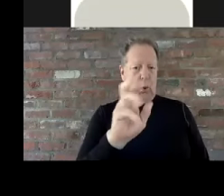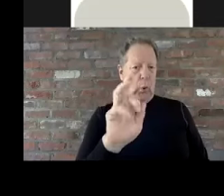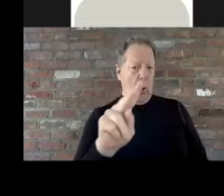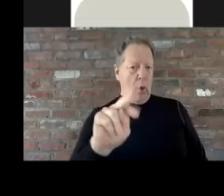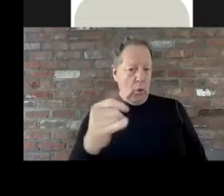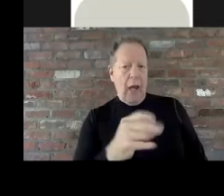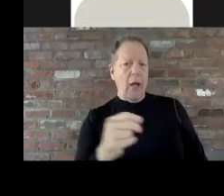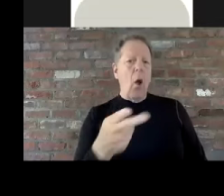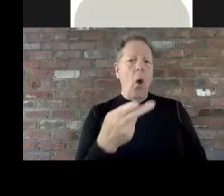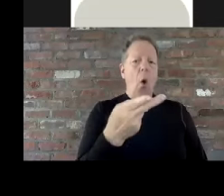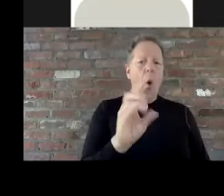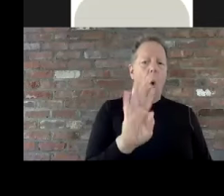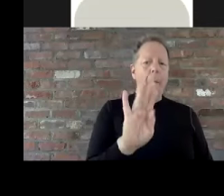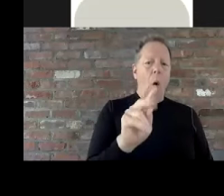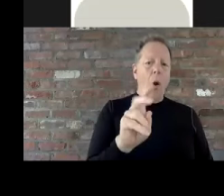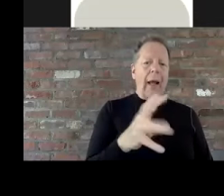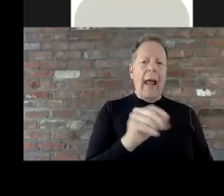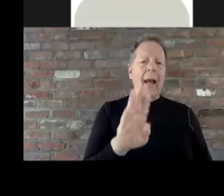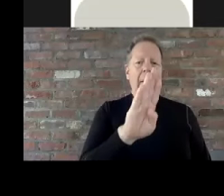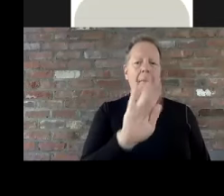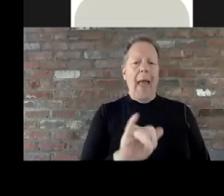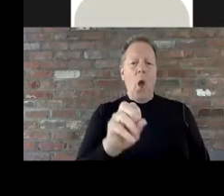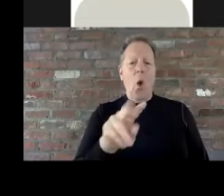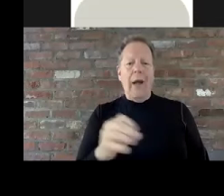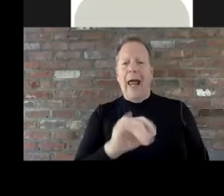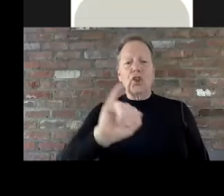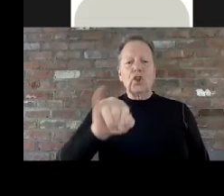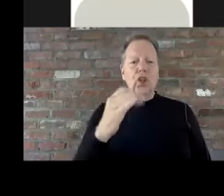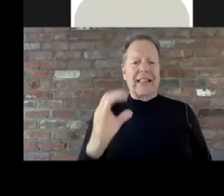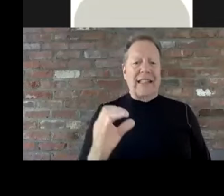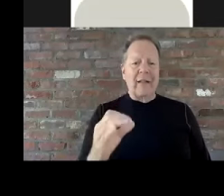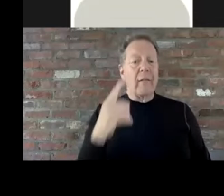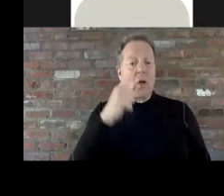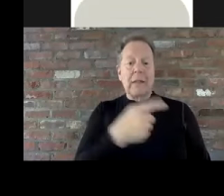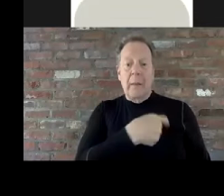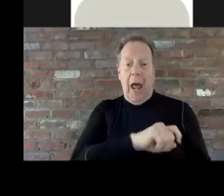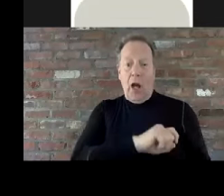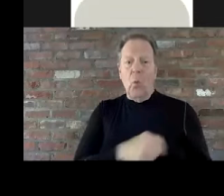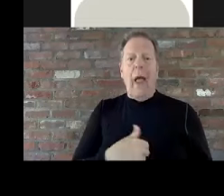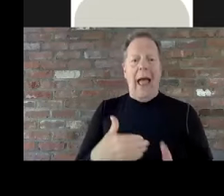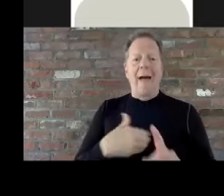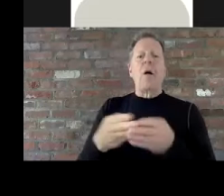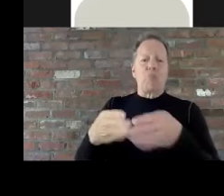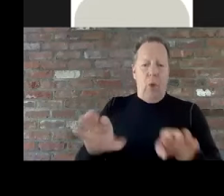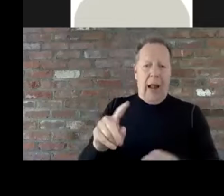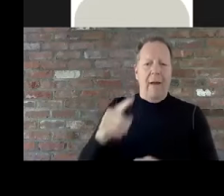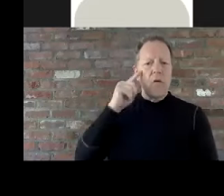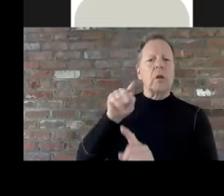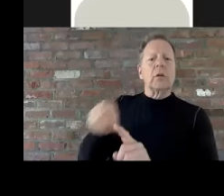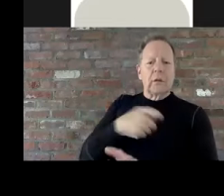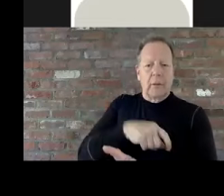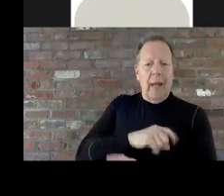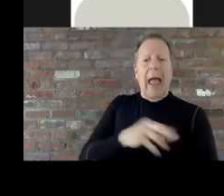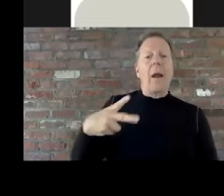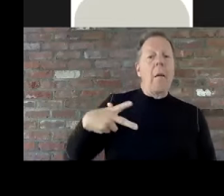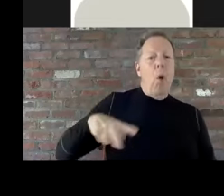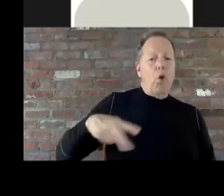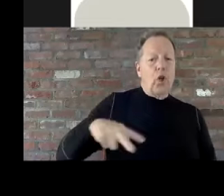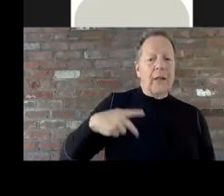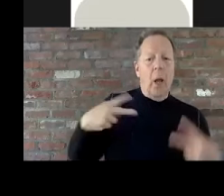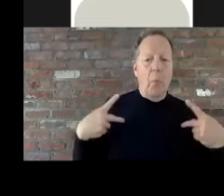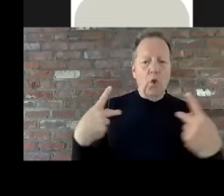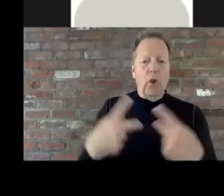Hoboken, Bayonne, and Jersey City. For Spanish, we also have a breakout. We have a breakout for Portuguese, and we